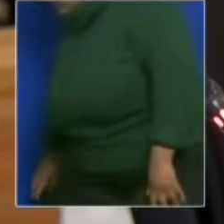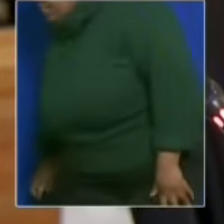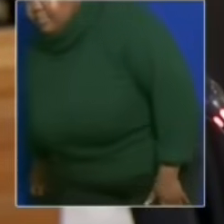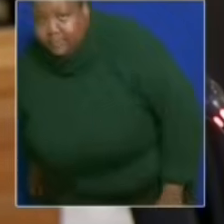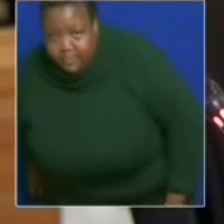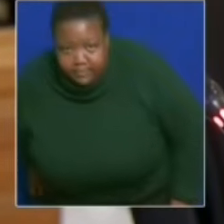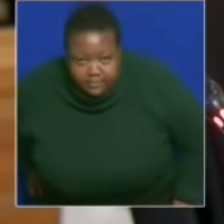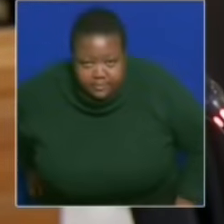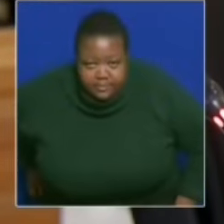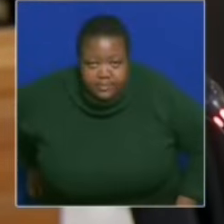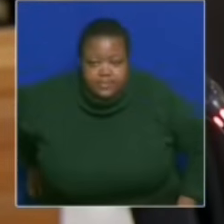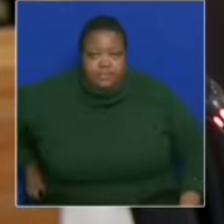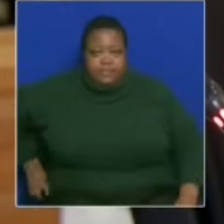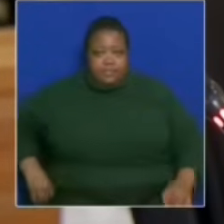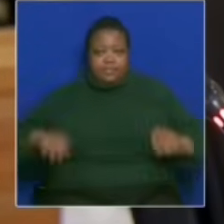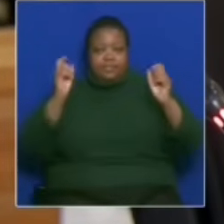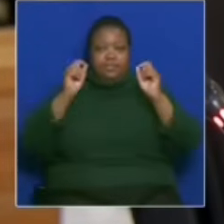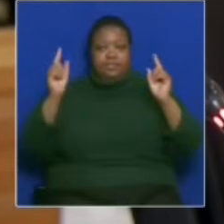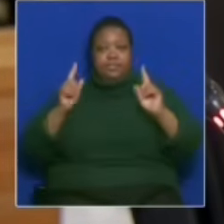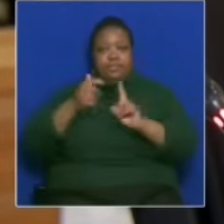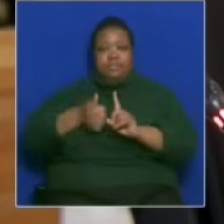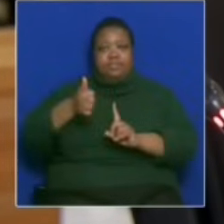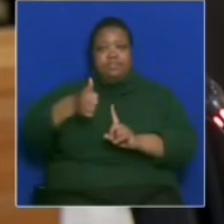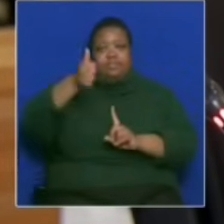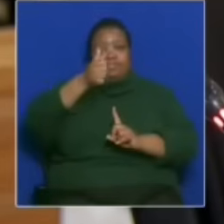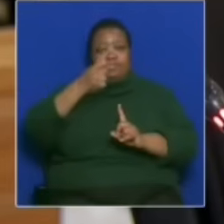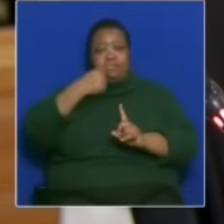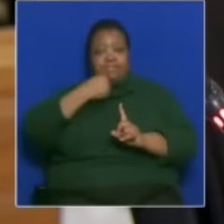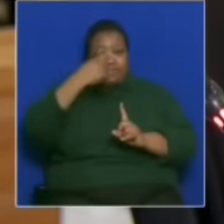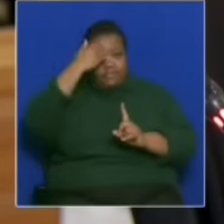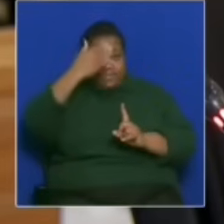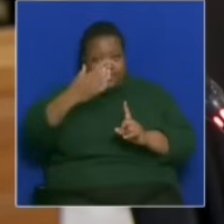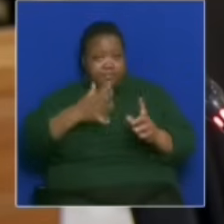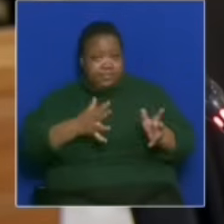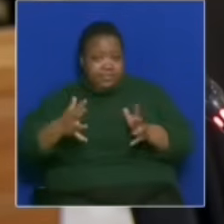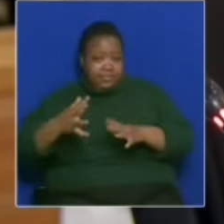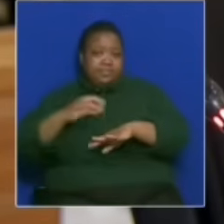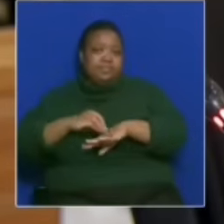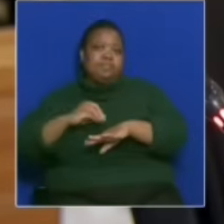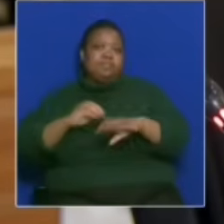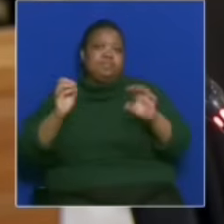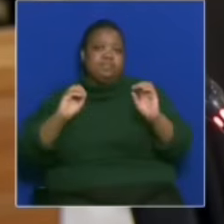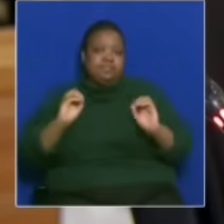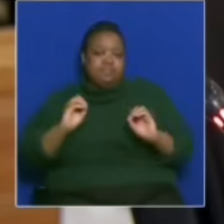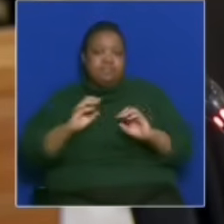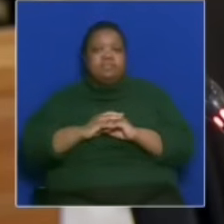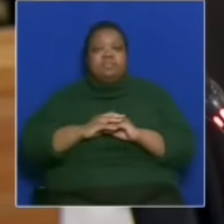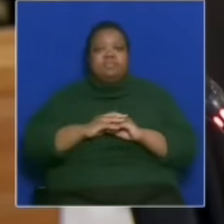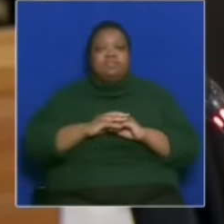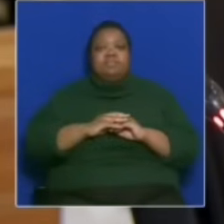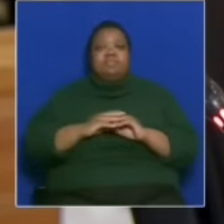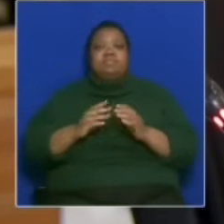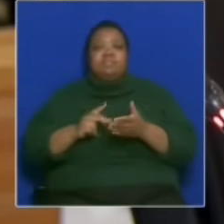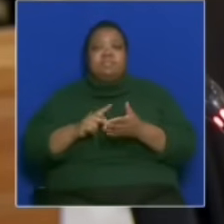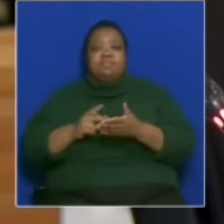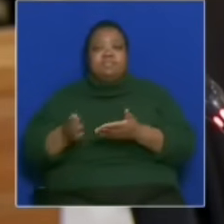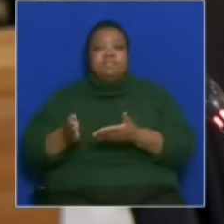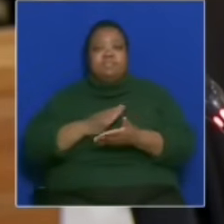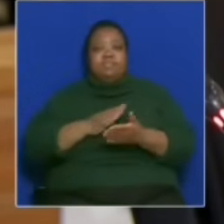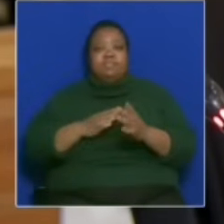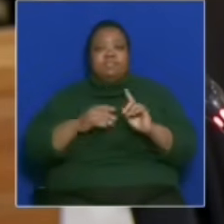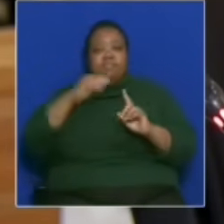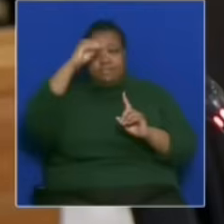where the General says, "Hi, so-and-so, no problem." And then over the page, the officer says, "We need